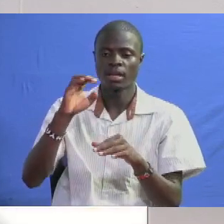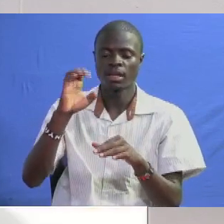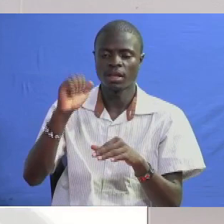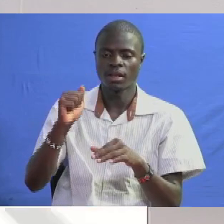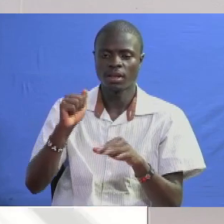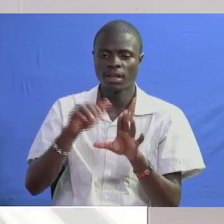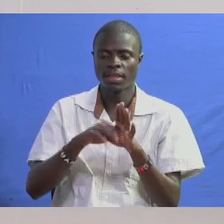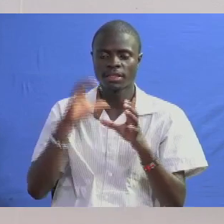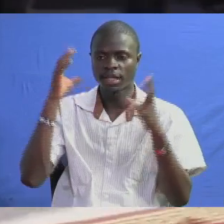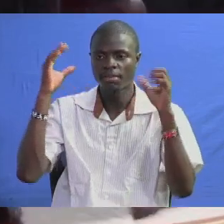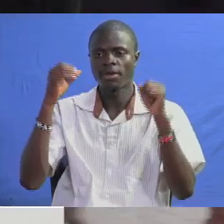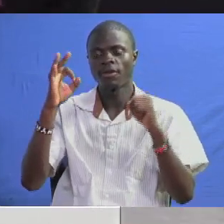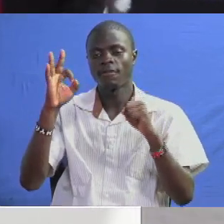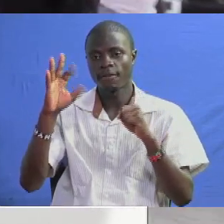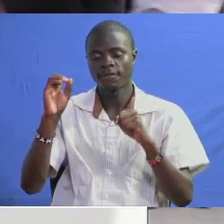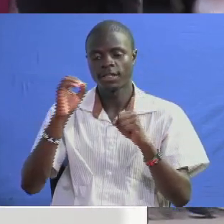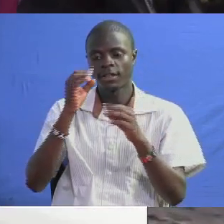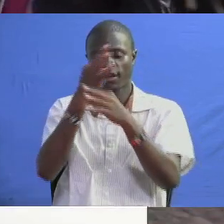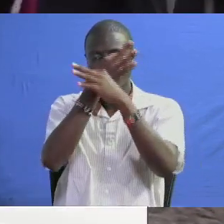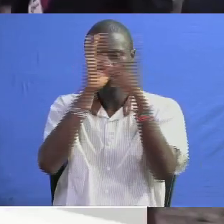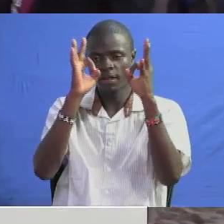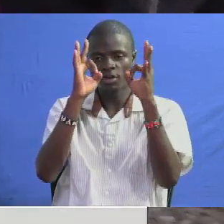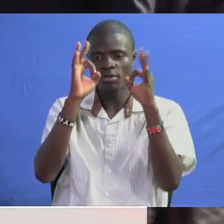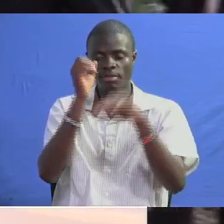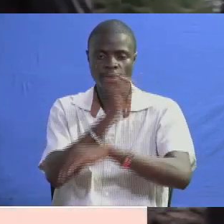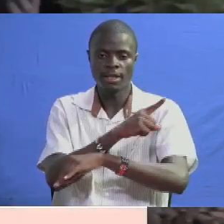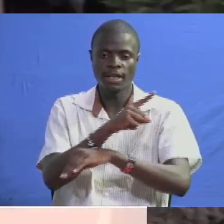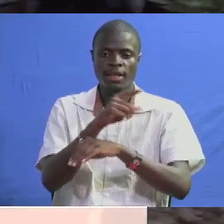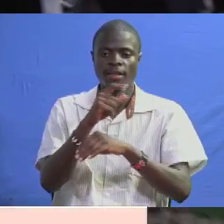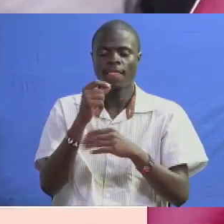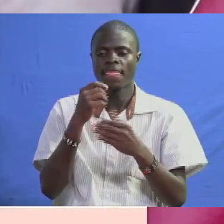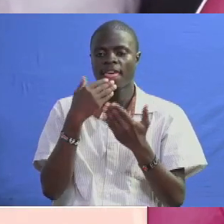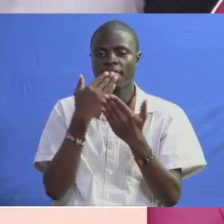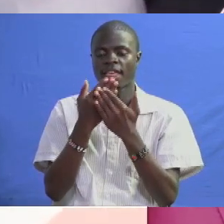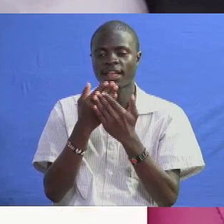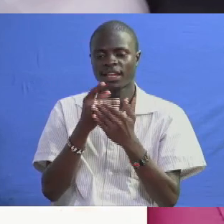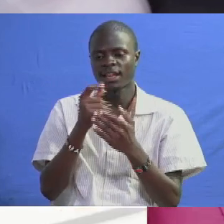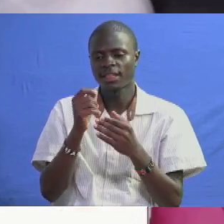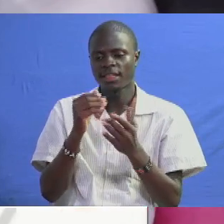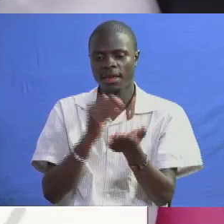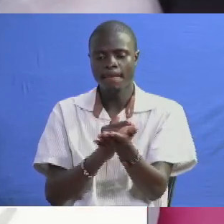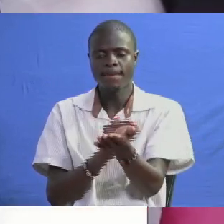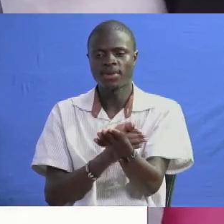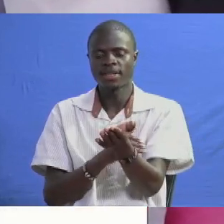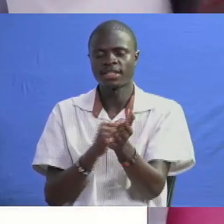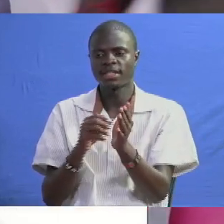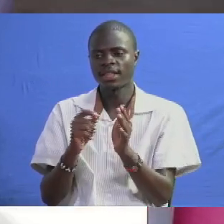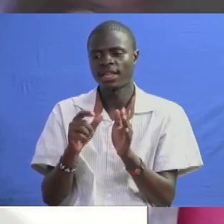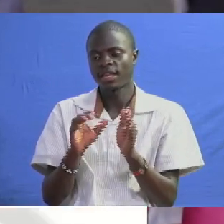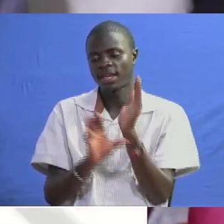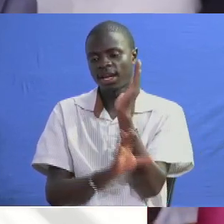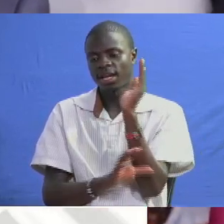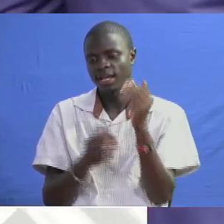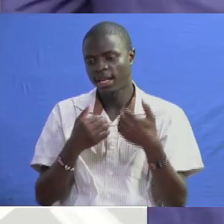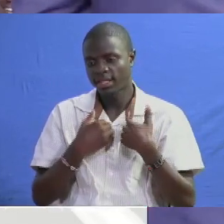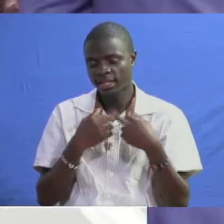Day anniversary. Mudavadi praised the progress that Guinea Bissau has made since gaining its independence, noting that it is